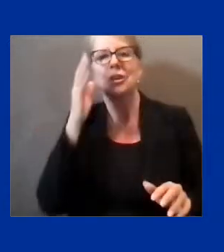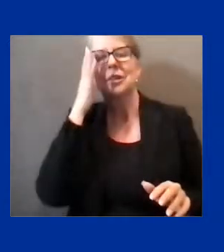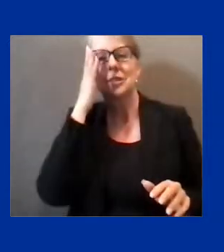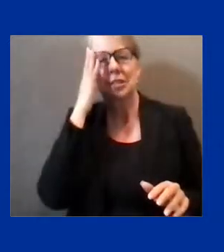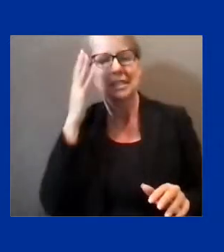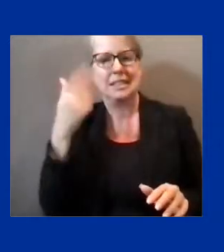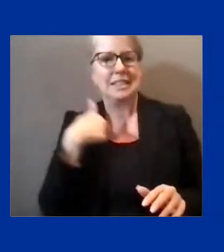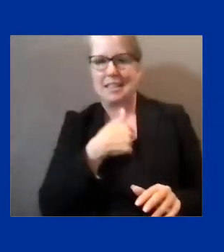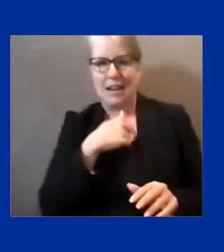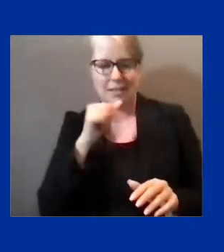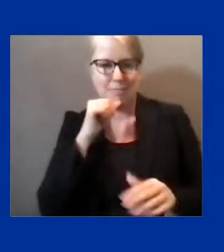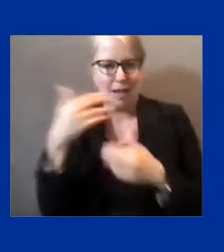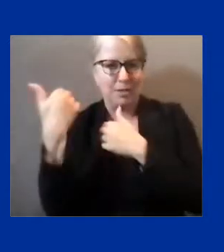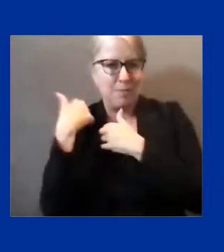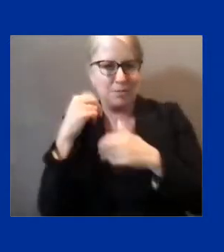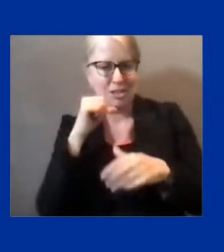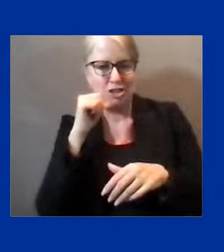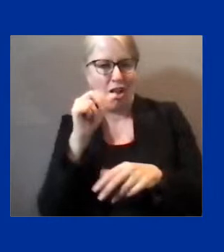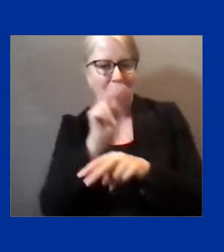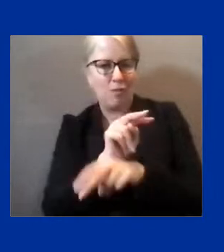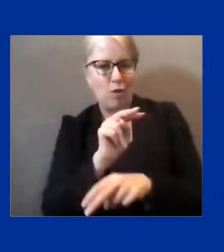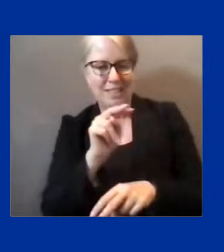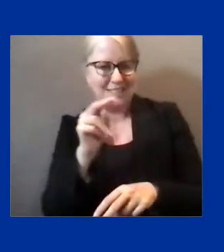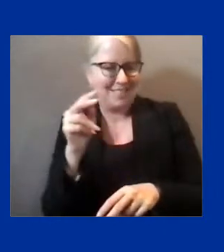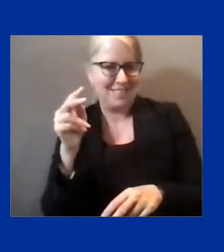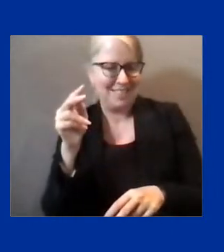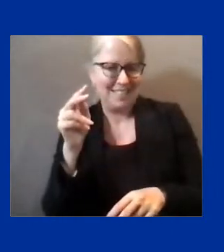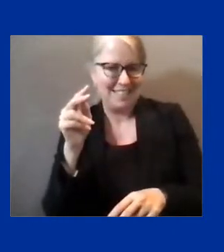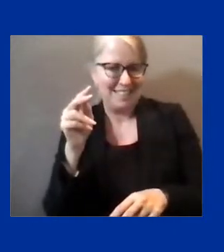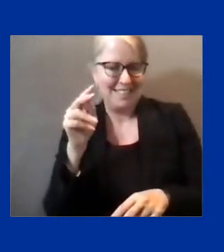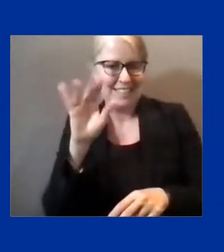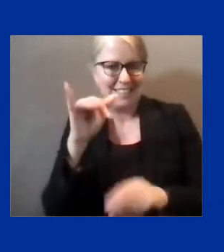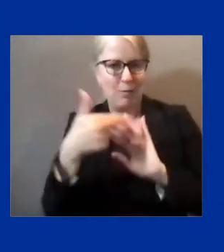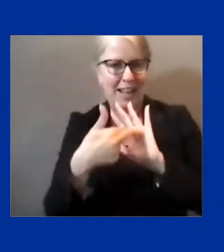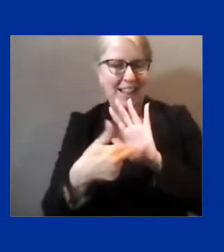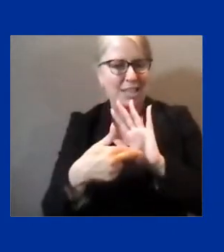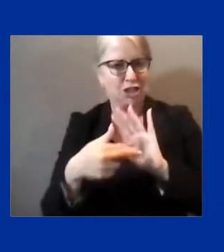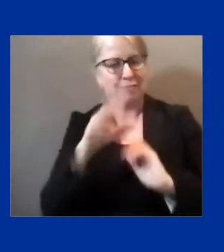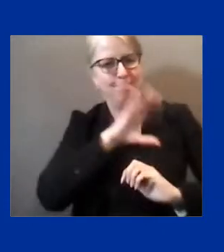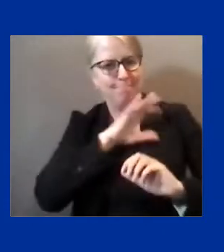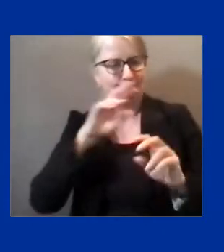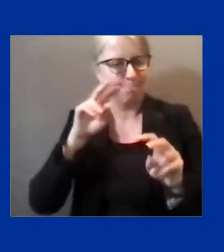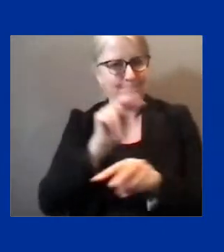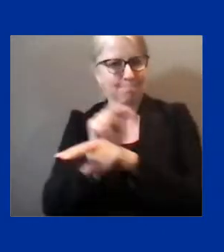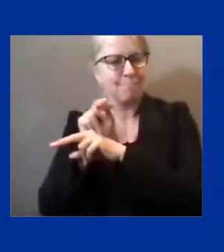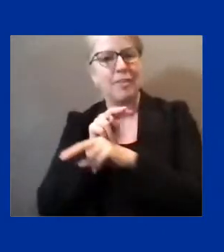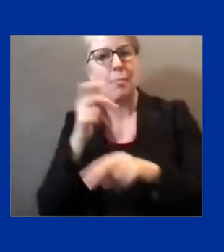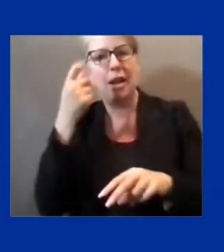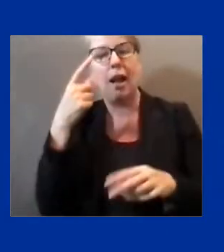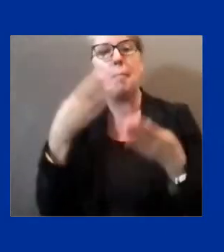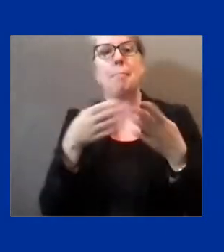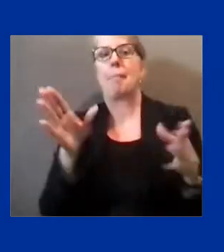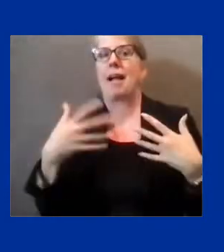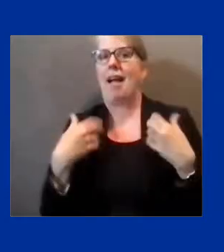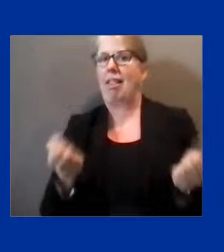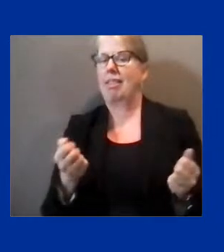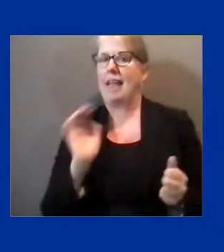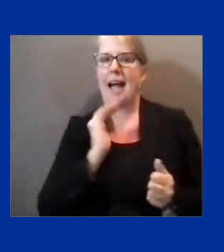enforce the regulations. From a public health perspective, our message is pretty clear